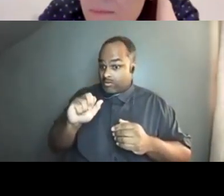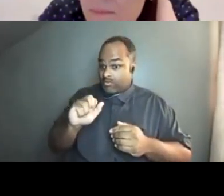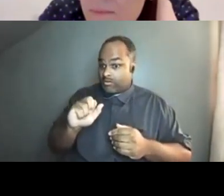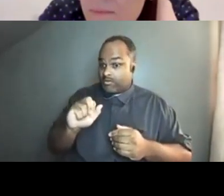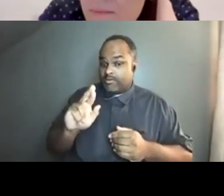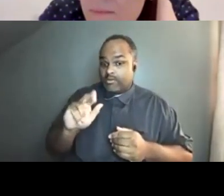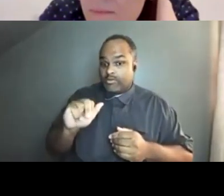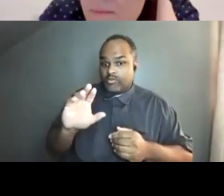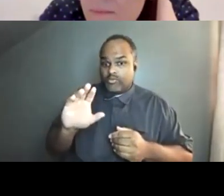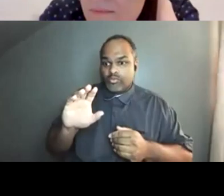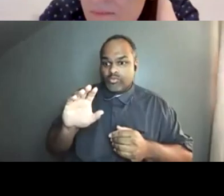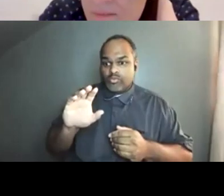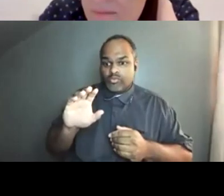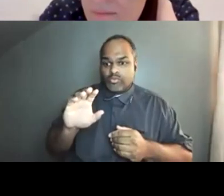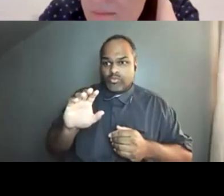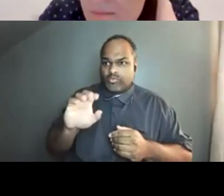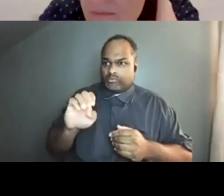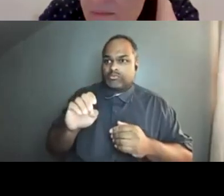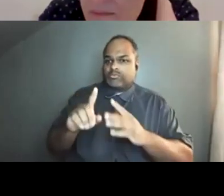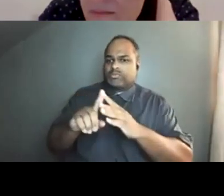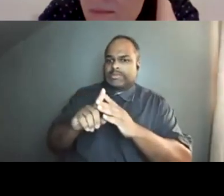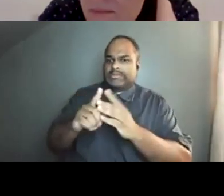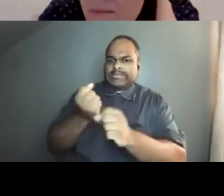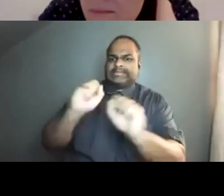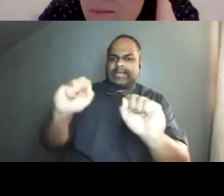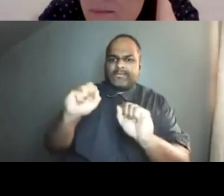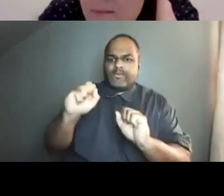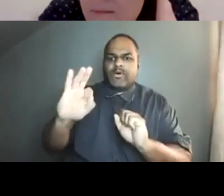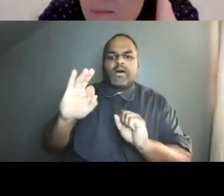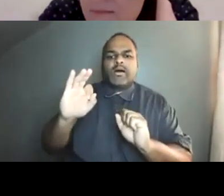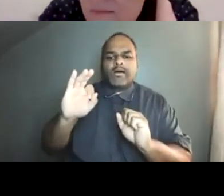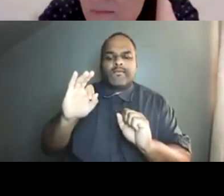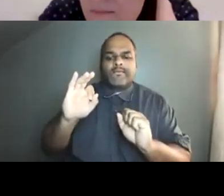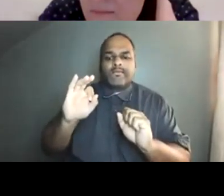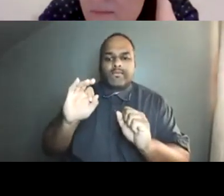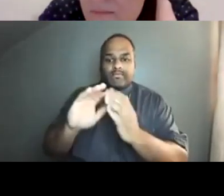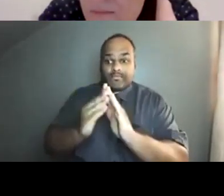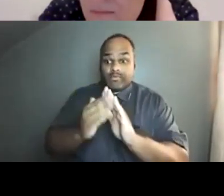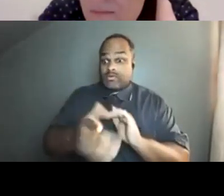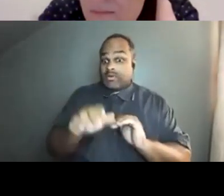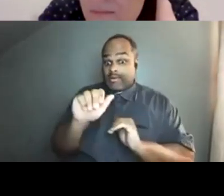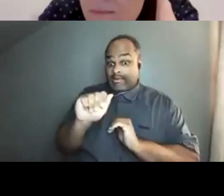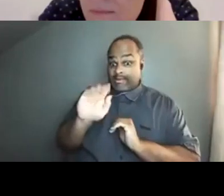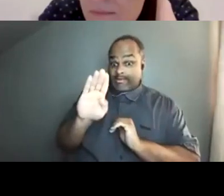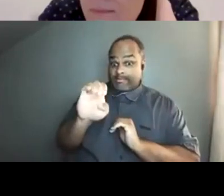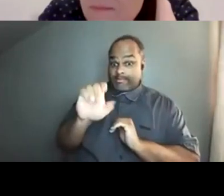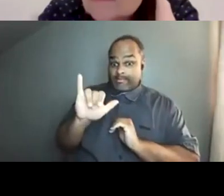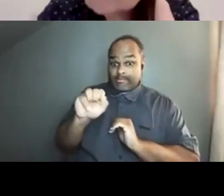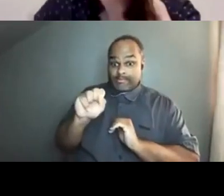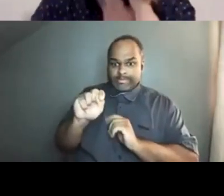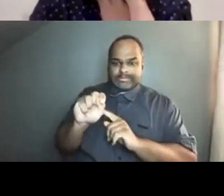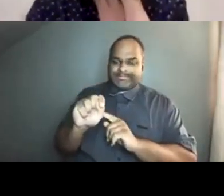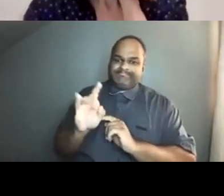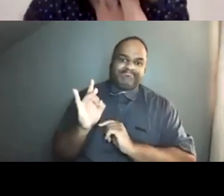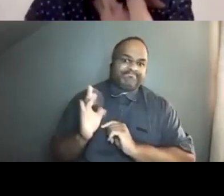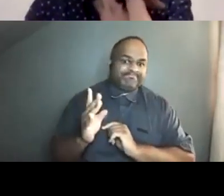the savior of the village. Ableist, from downright offensive to downright stupid.